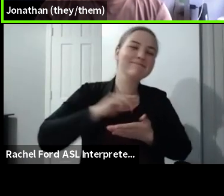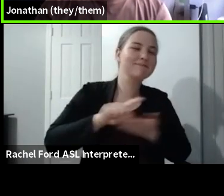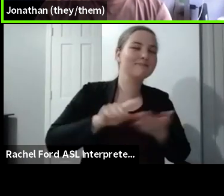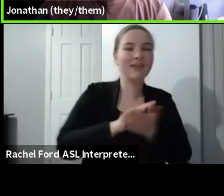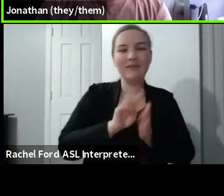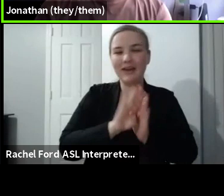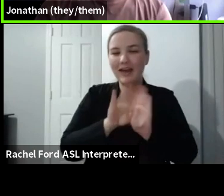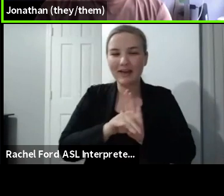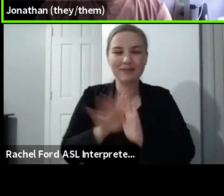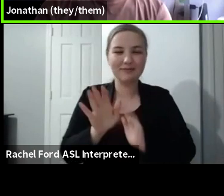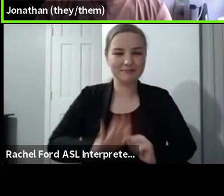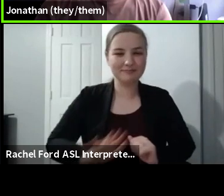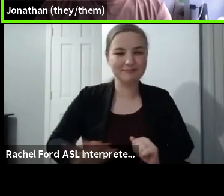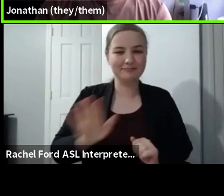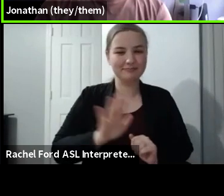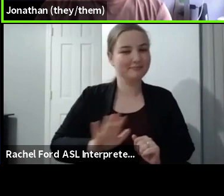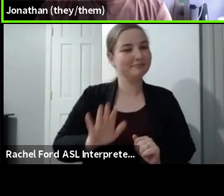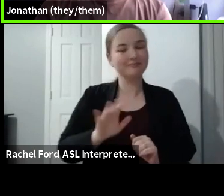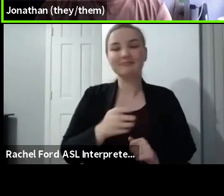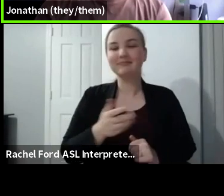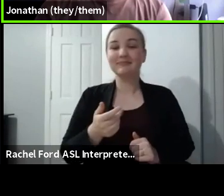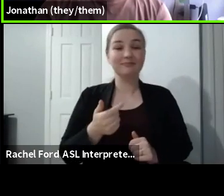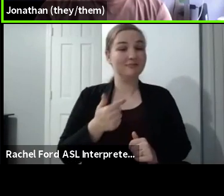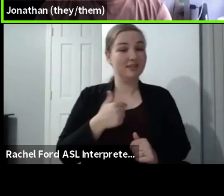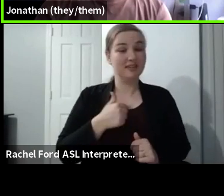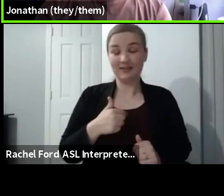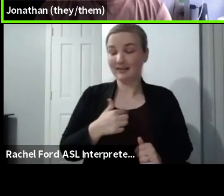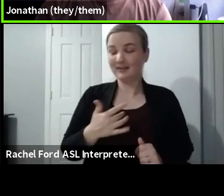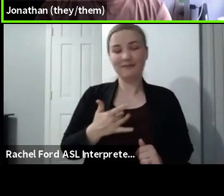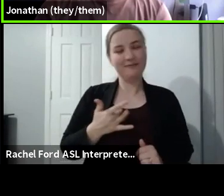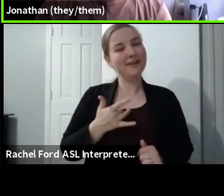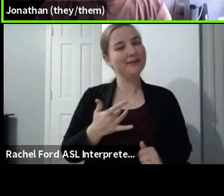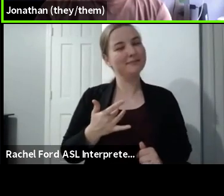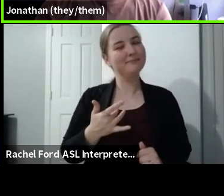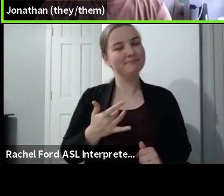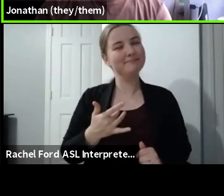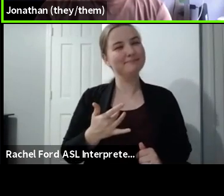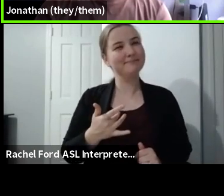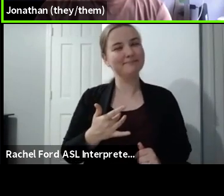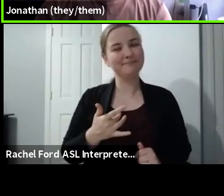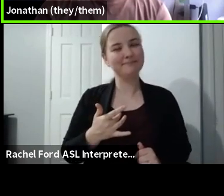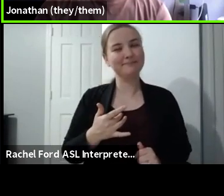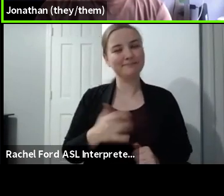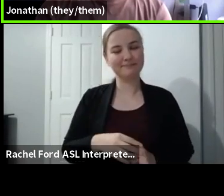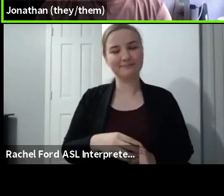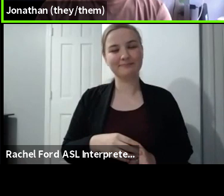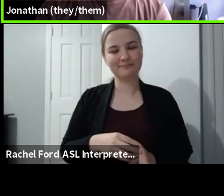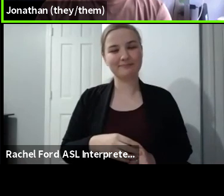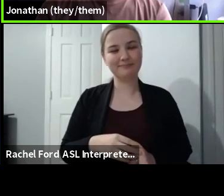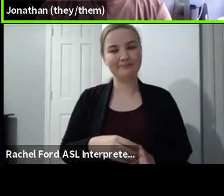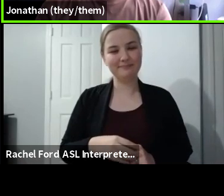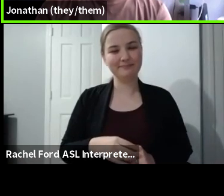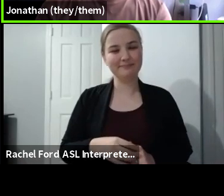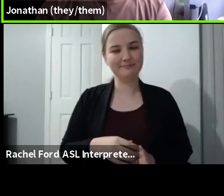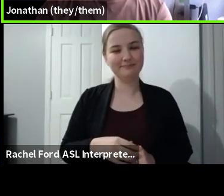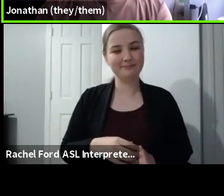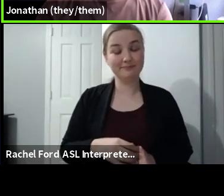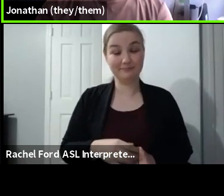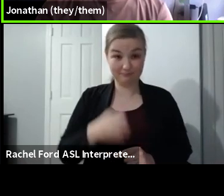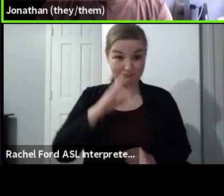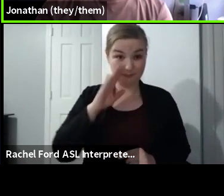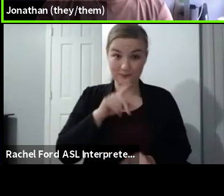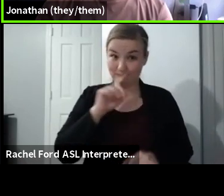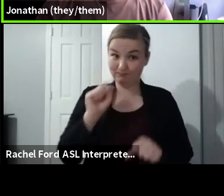know, and just feeling also that, which is always said all the time and is just like actually true,